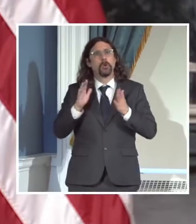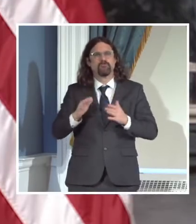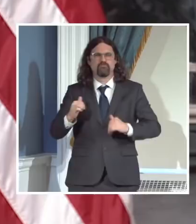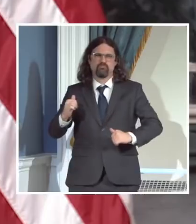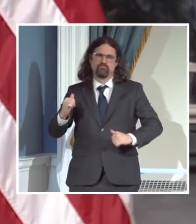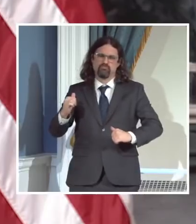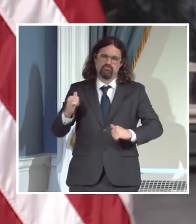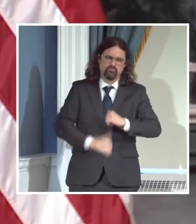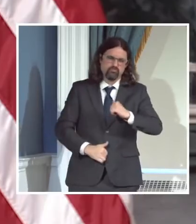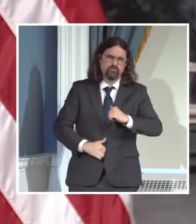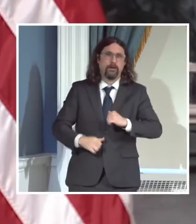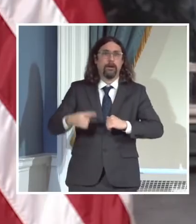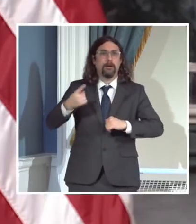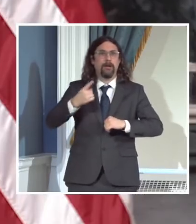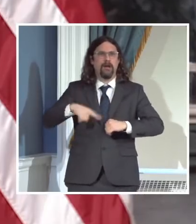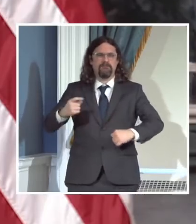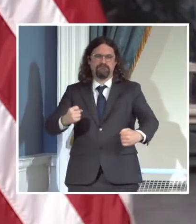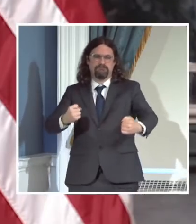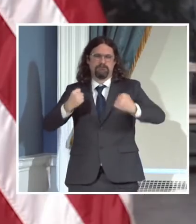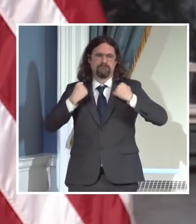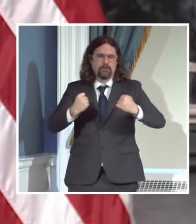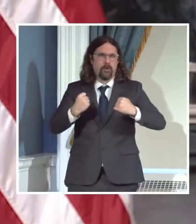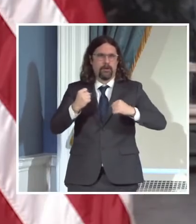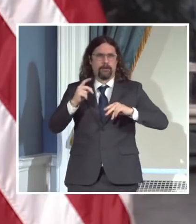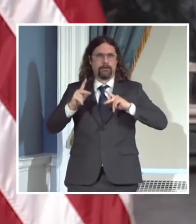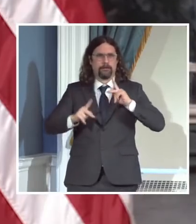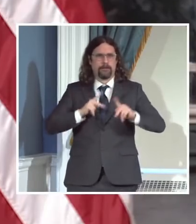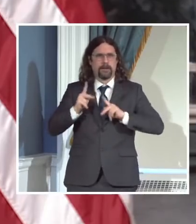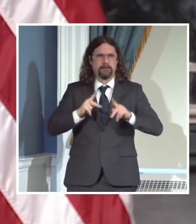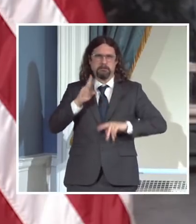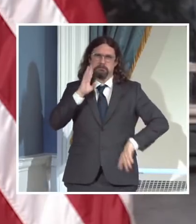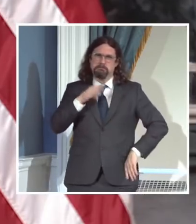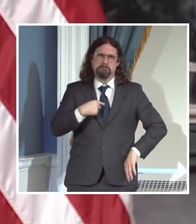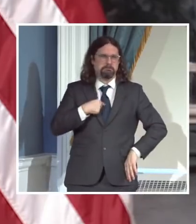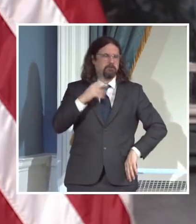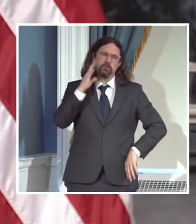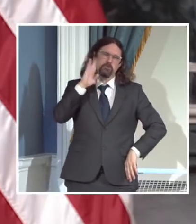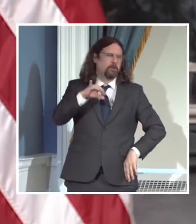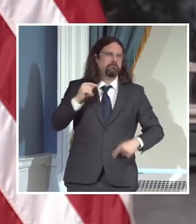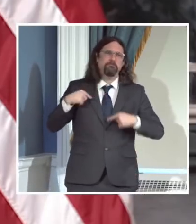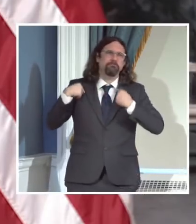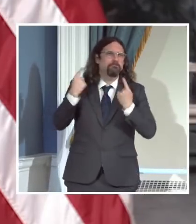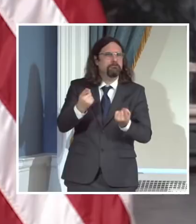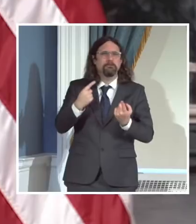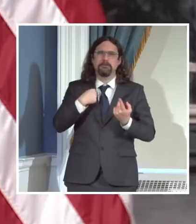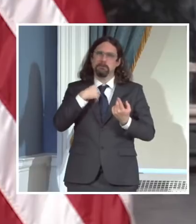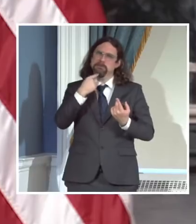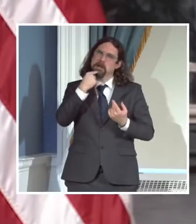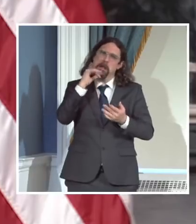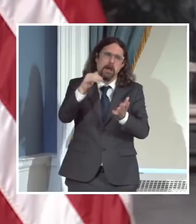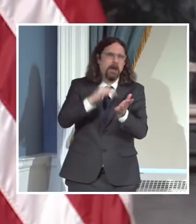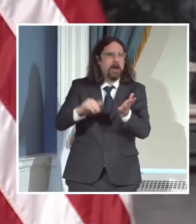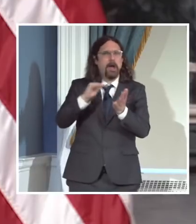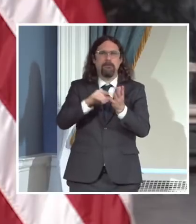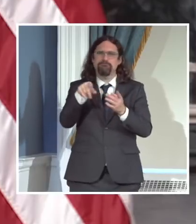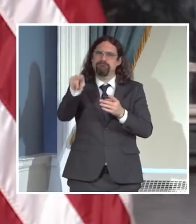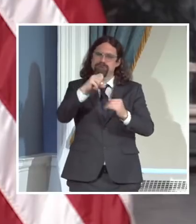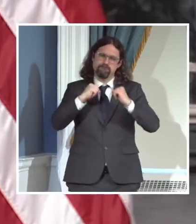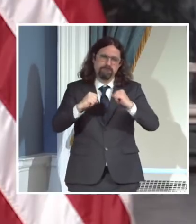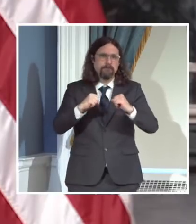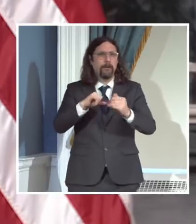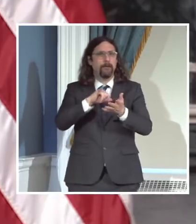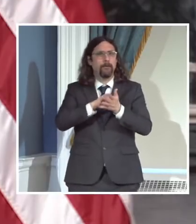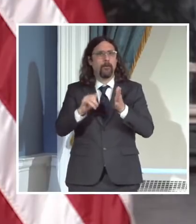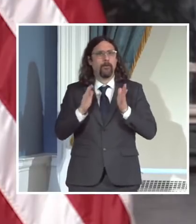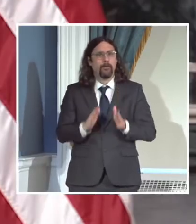again in an amazing way. I don't have to say again what our doctors and nurses and healthcare workers are doing, our first responders. They've